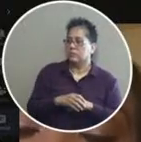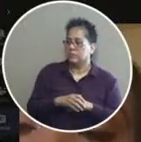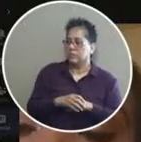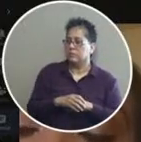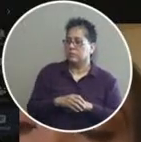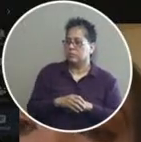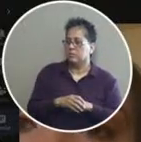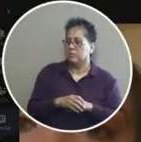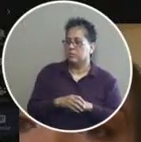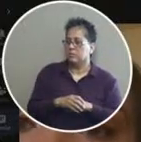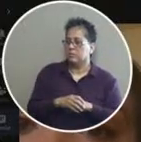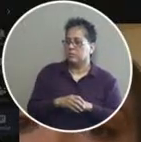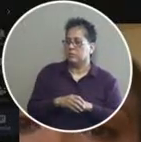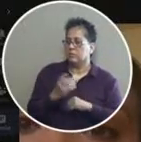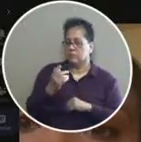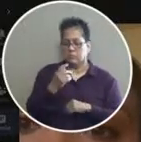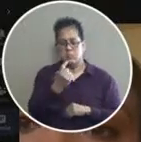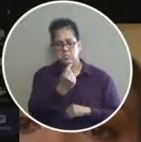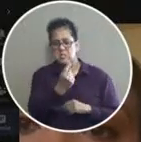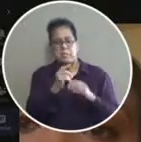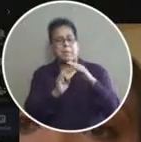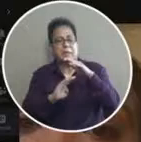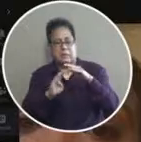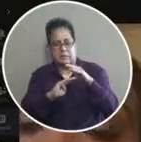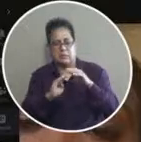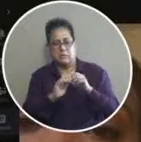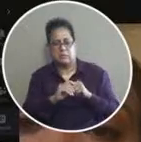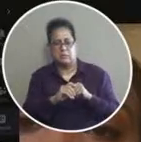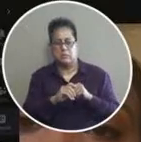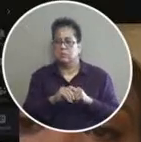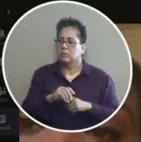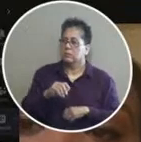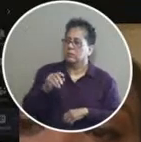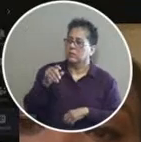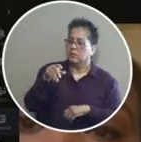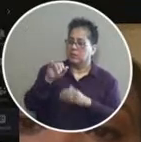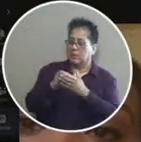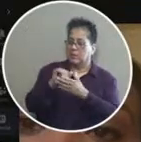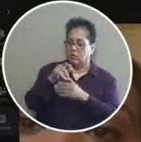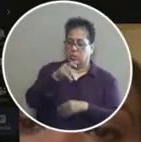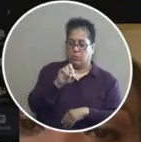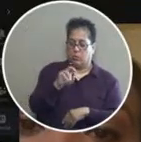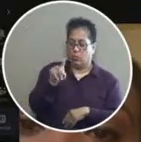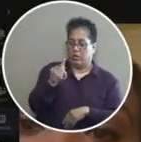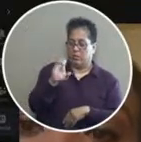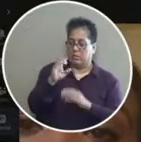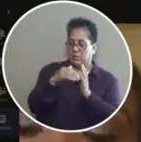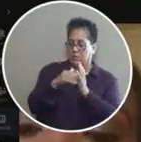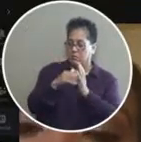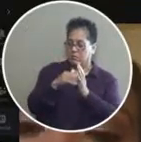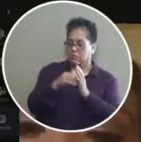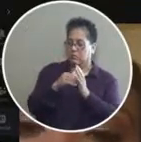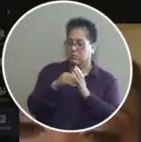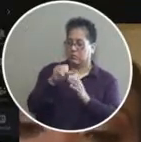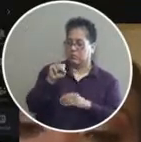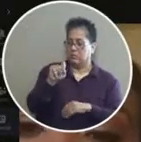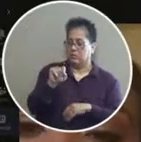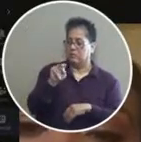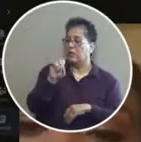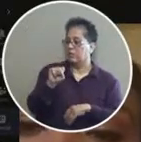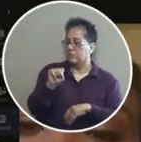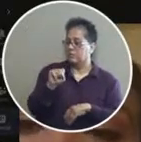Yes. So just something very basic like that, please. I think, Dr. O, that's the per 100,000 stats we talk about.